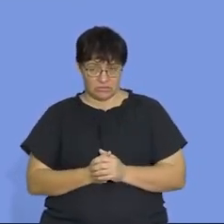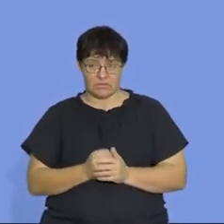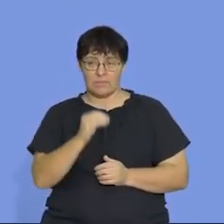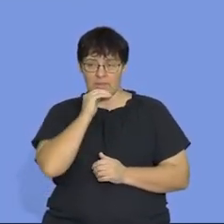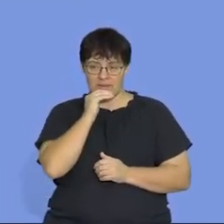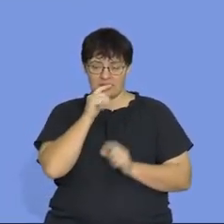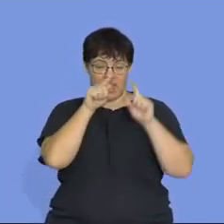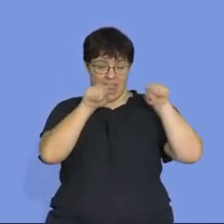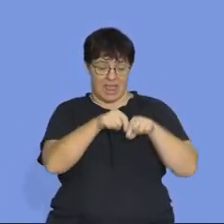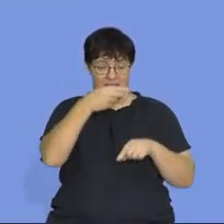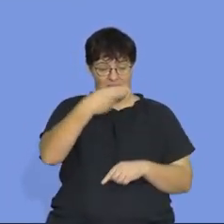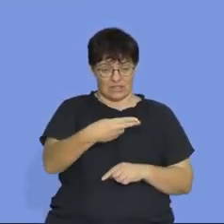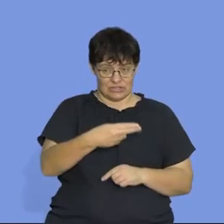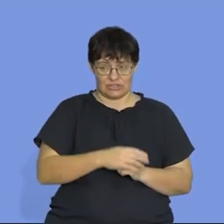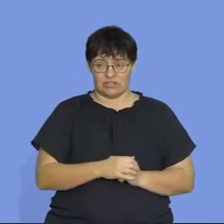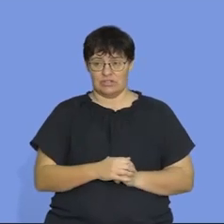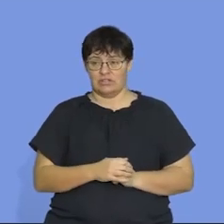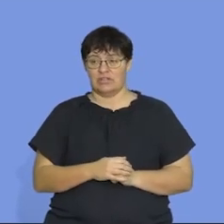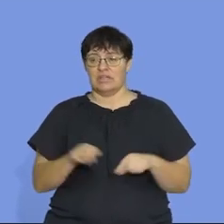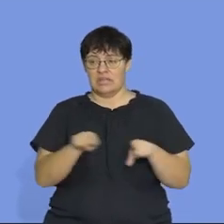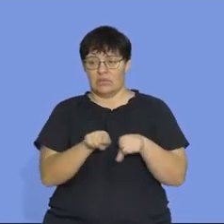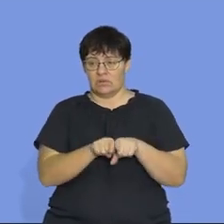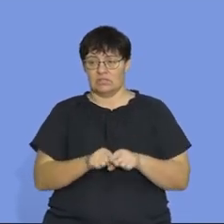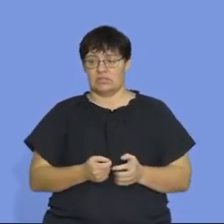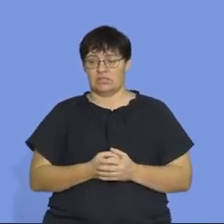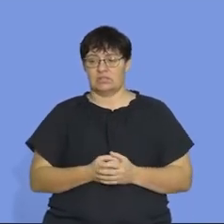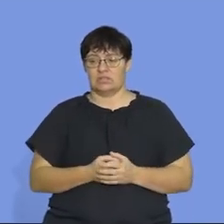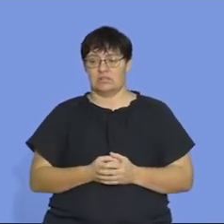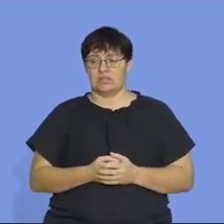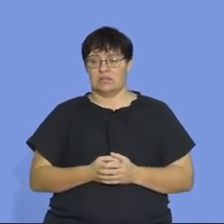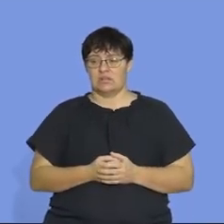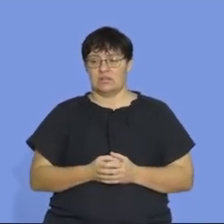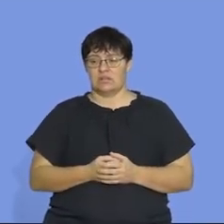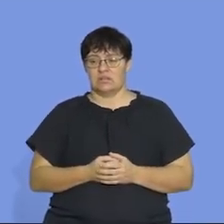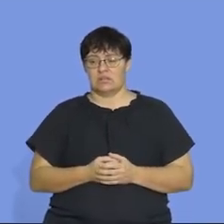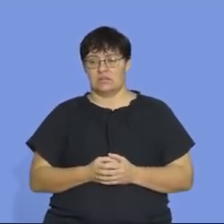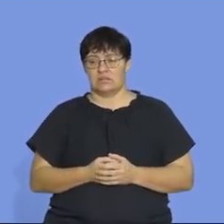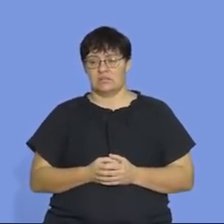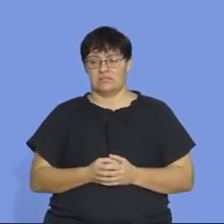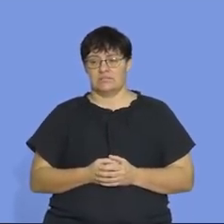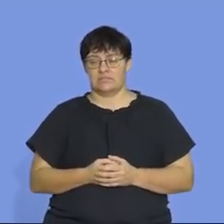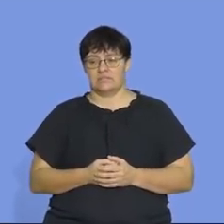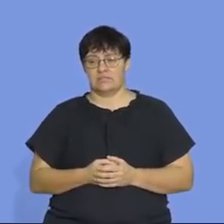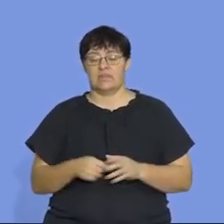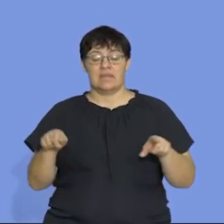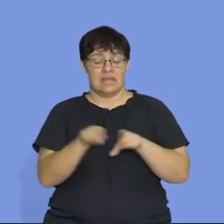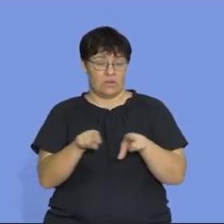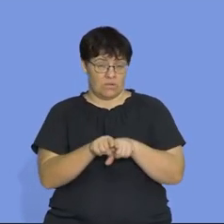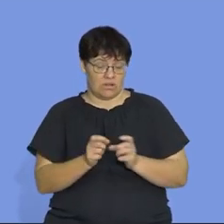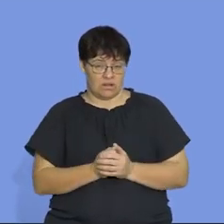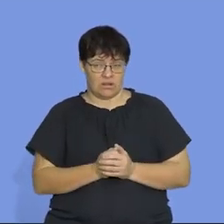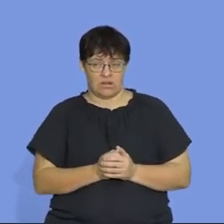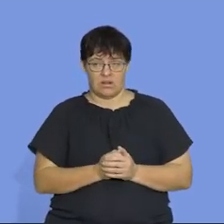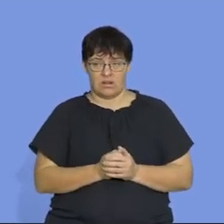product. So this is delta, actually delta H, which is the enthalpy change, is equals to enthalpy